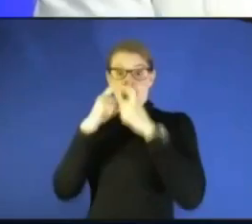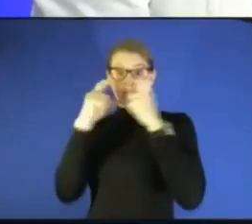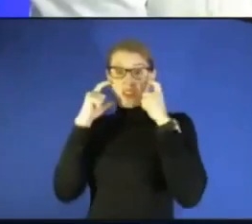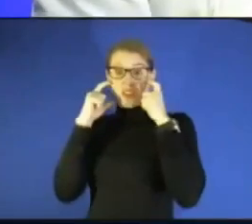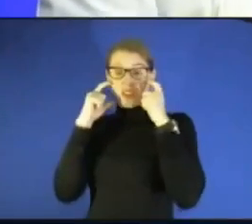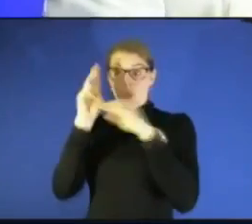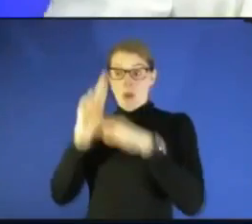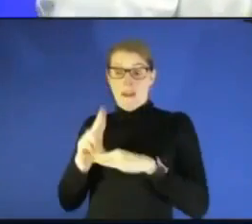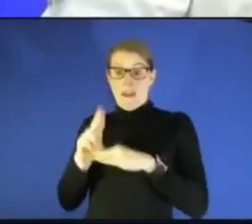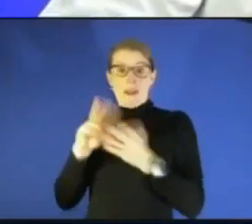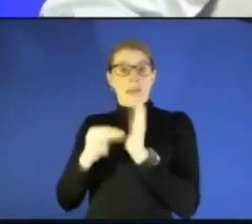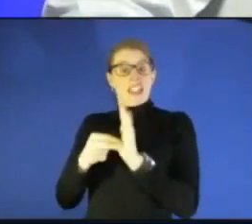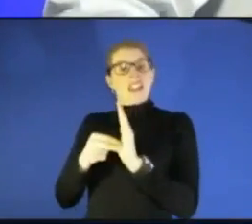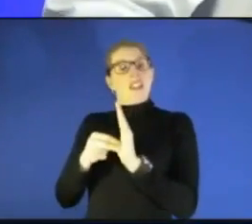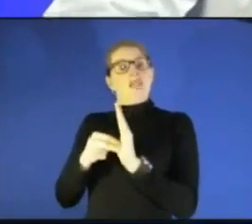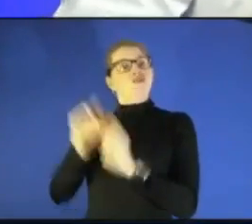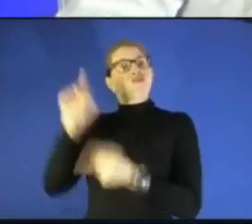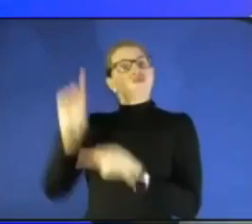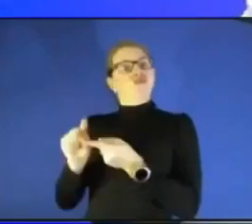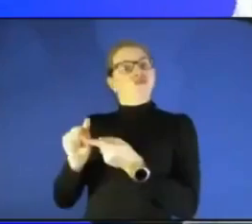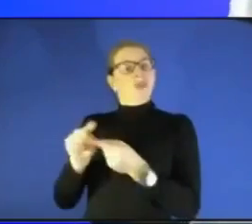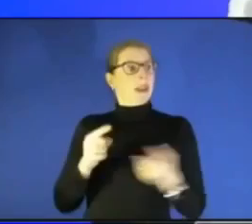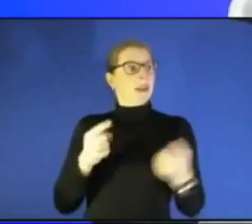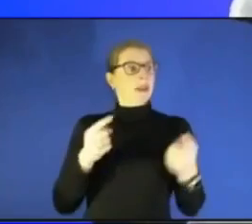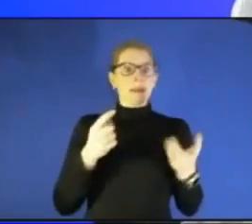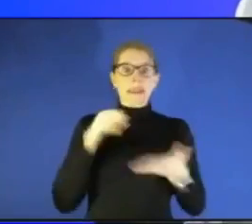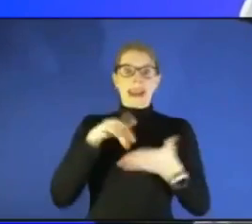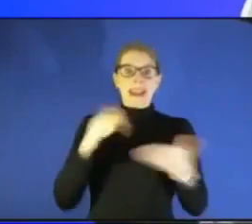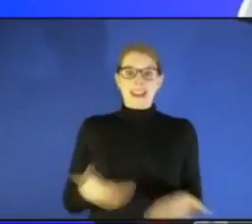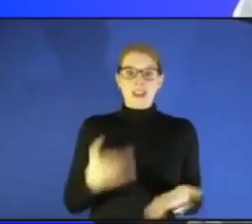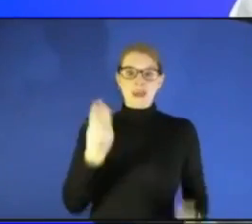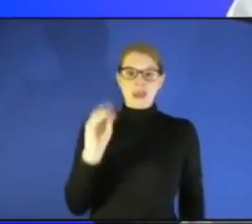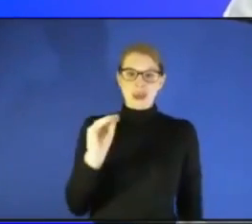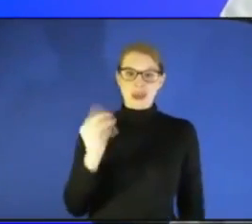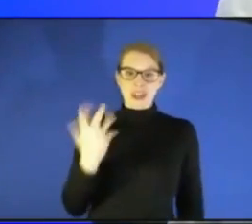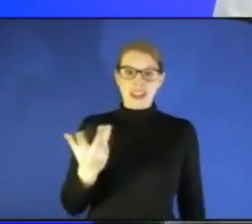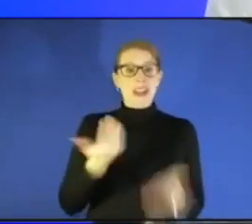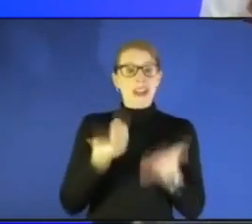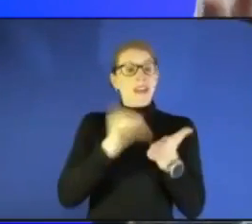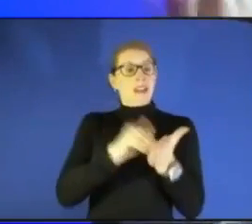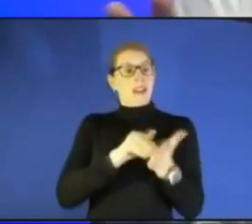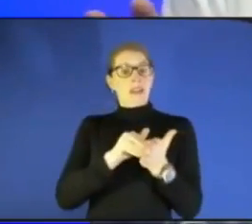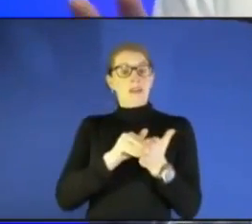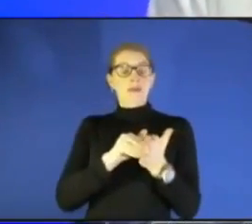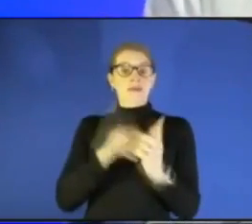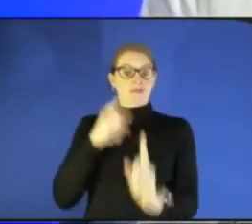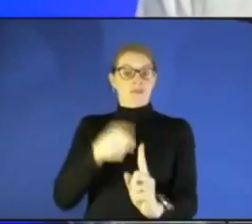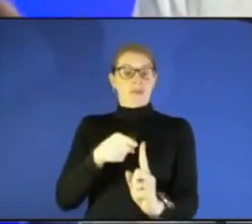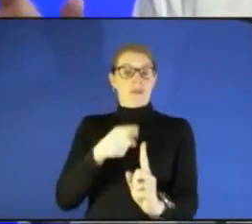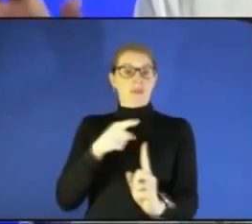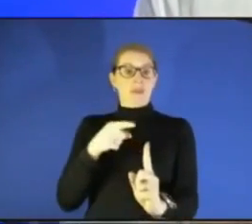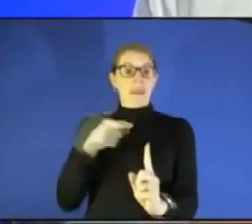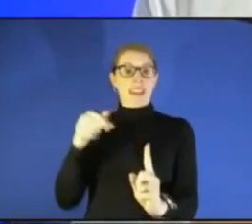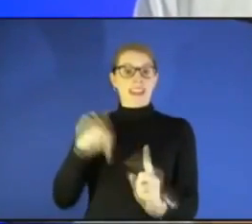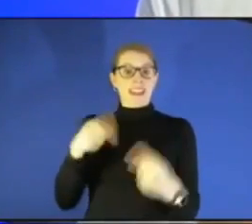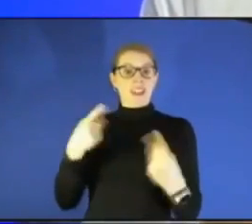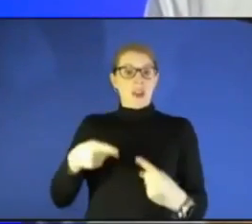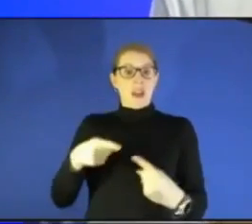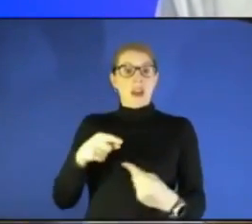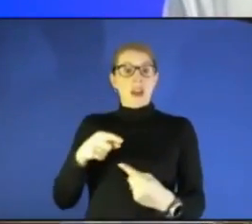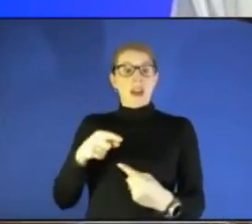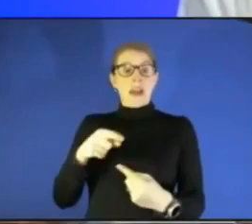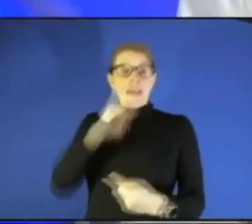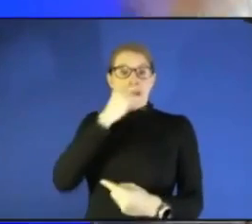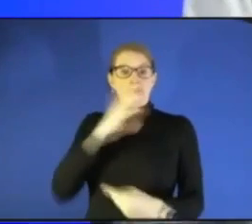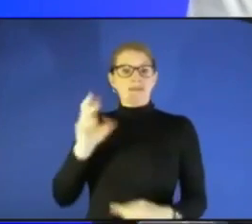that non-mask districts fare the same or better than mask districts. However, hospital leaders say that the evidence is overwhelmingly